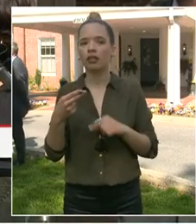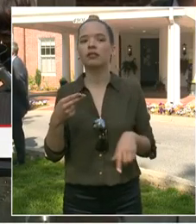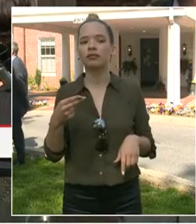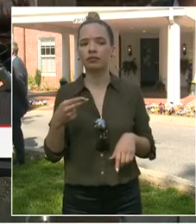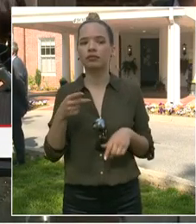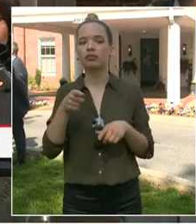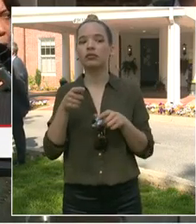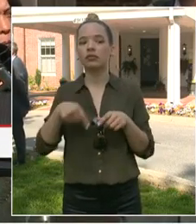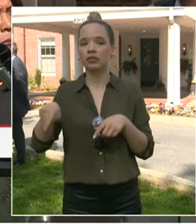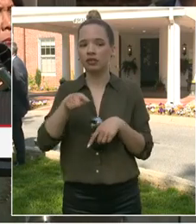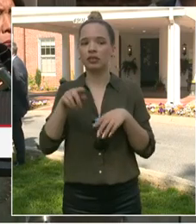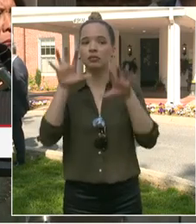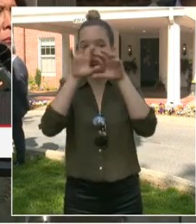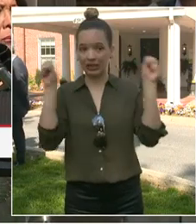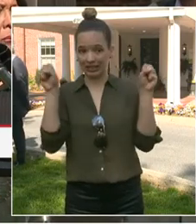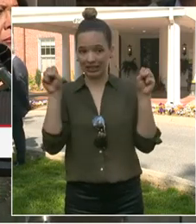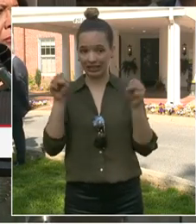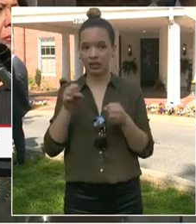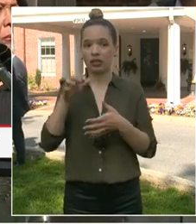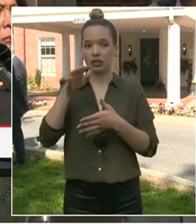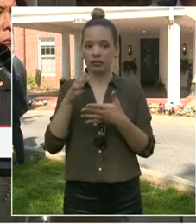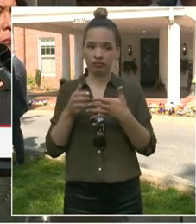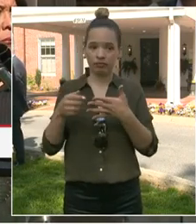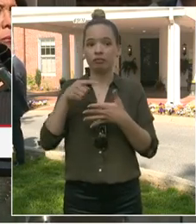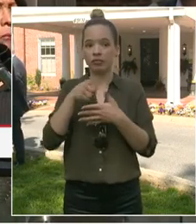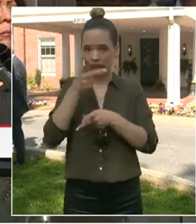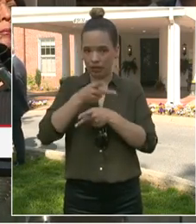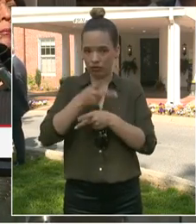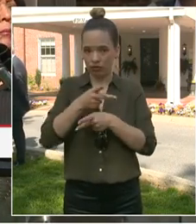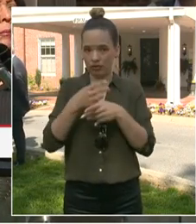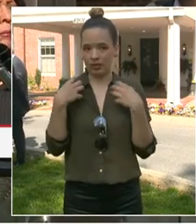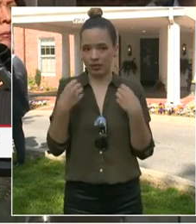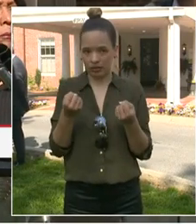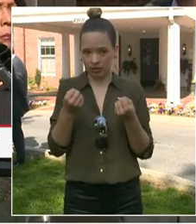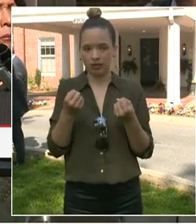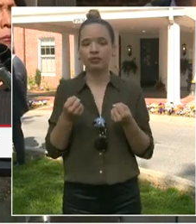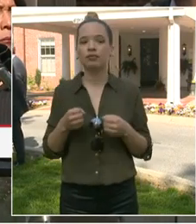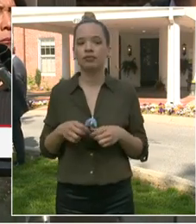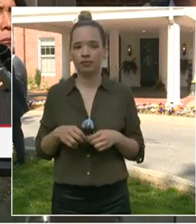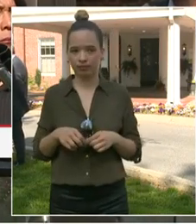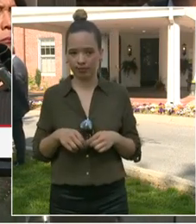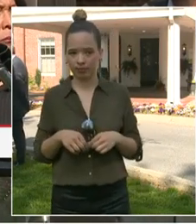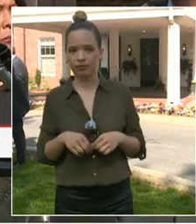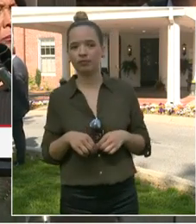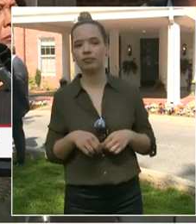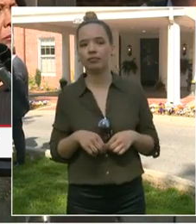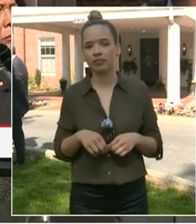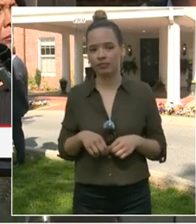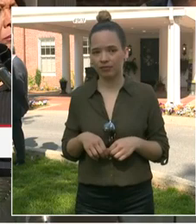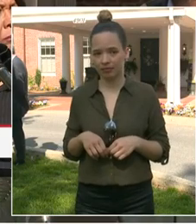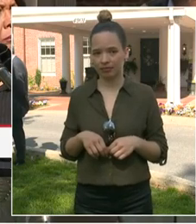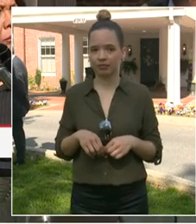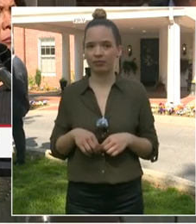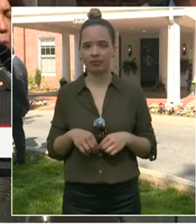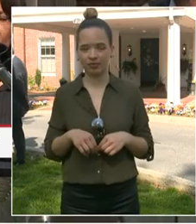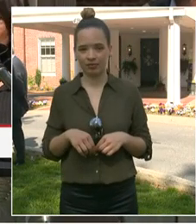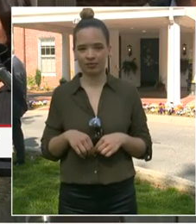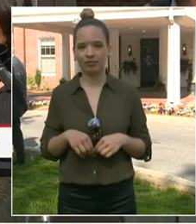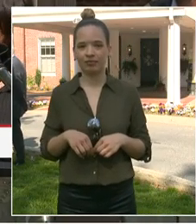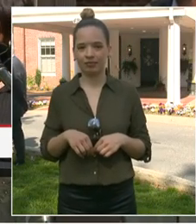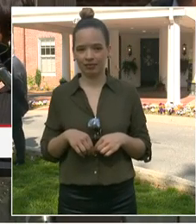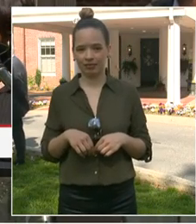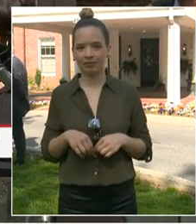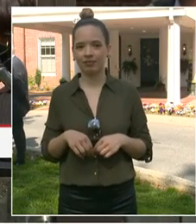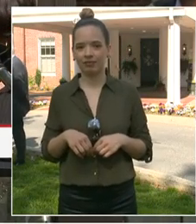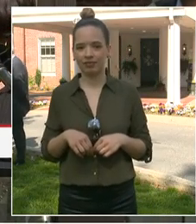the president and CEO of the DC Hospital Association, Veronica Demzian-Sharp, executive director of the